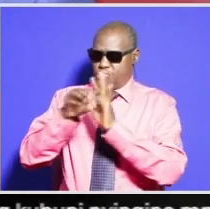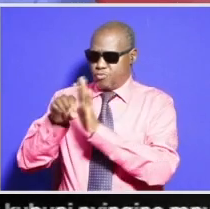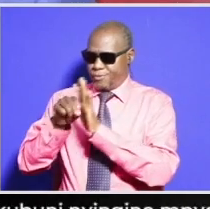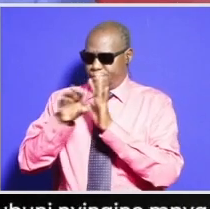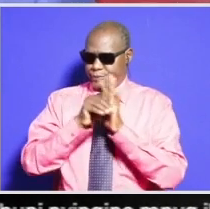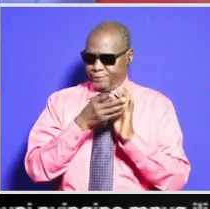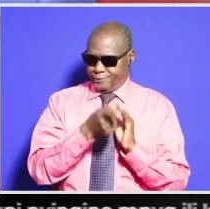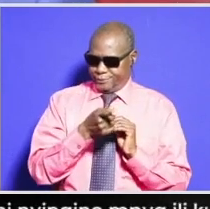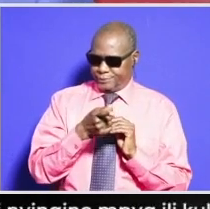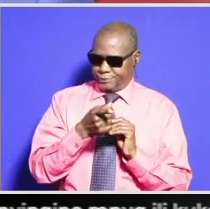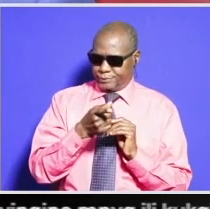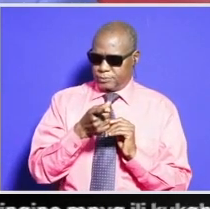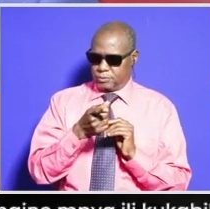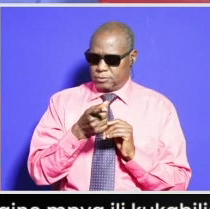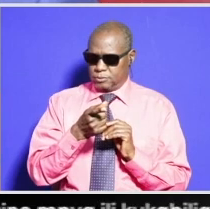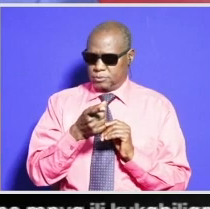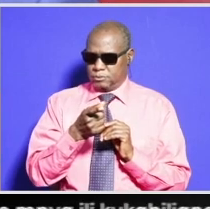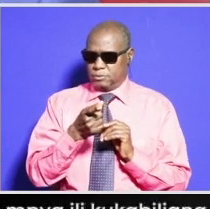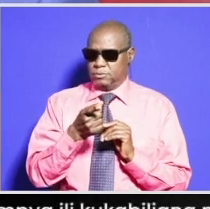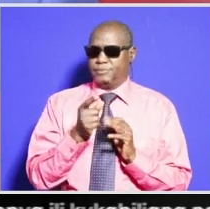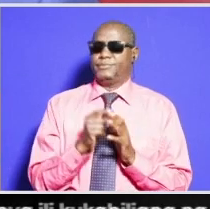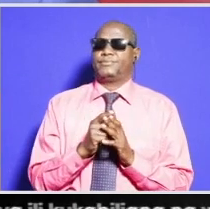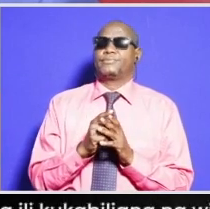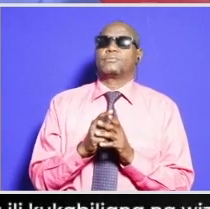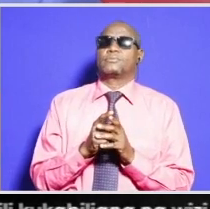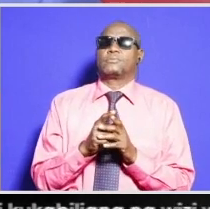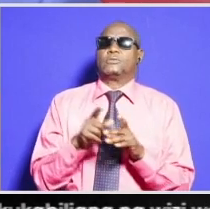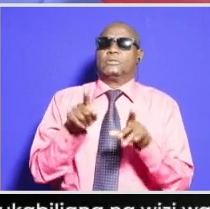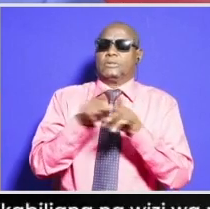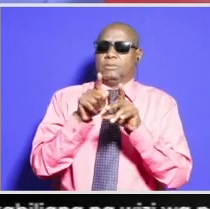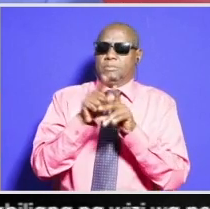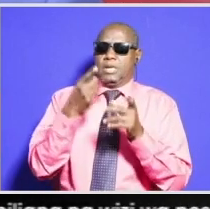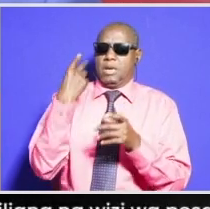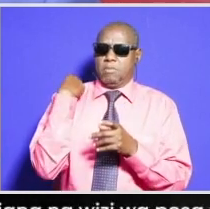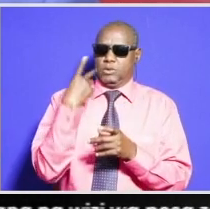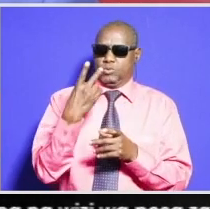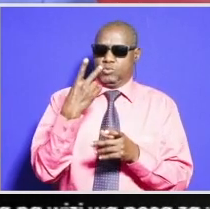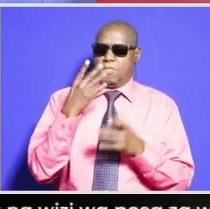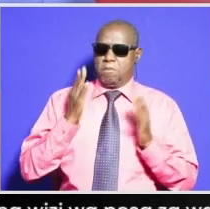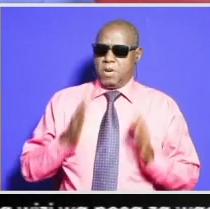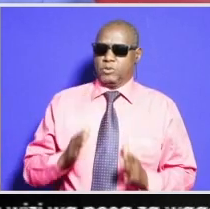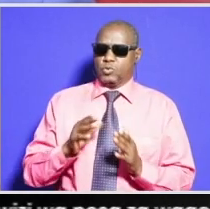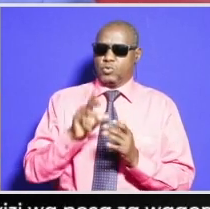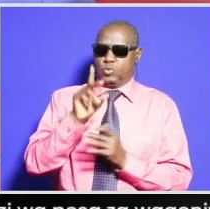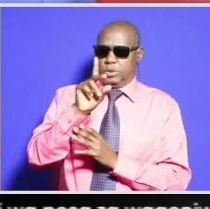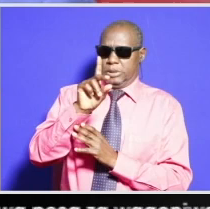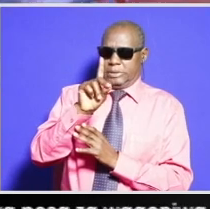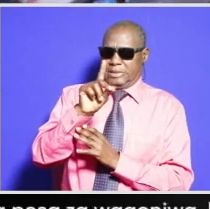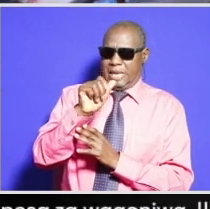the exact nature of personal data